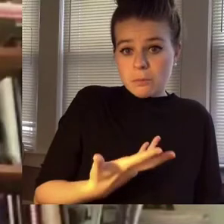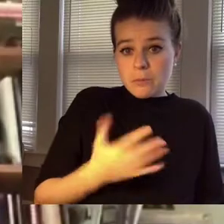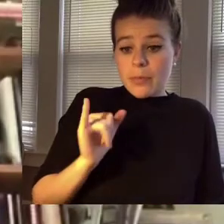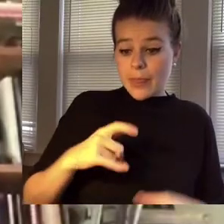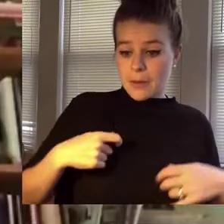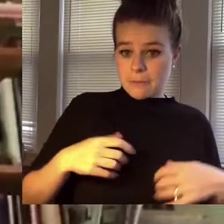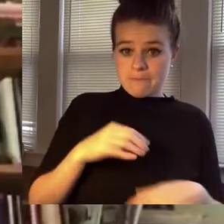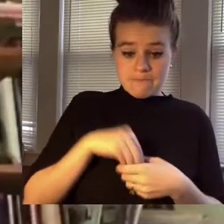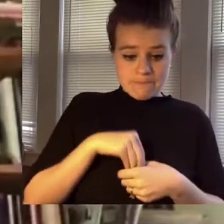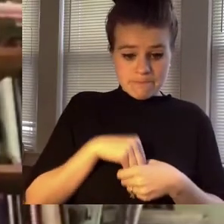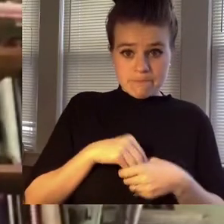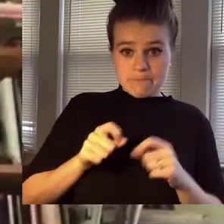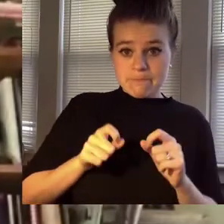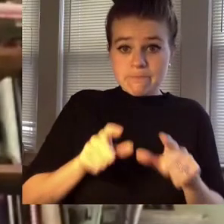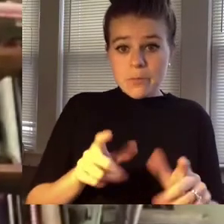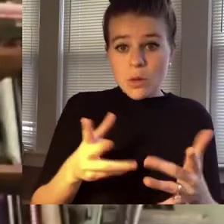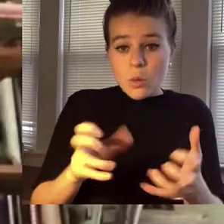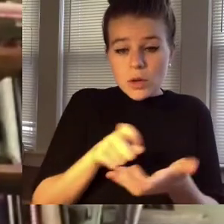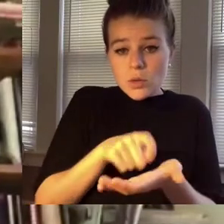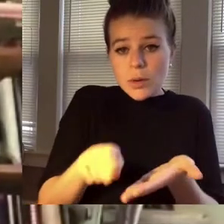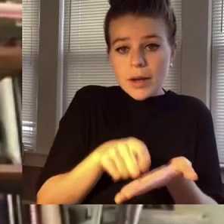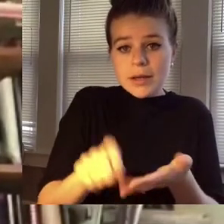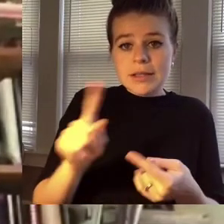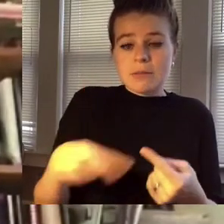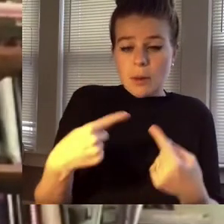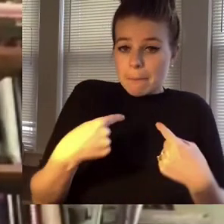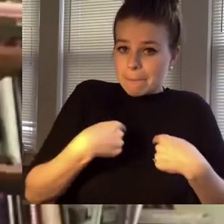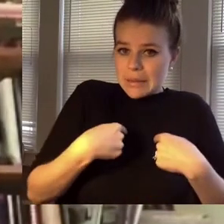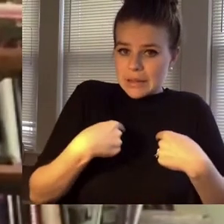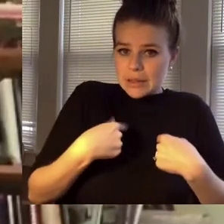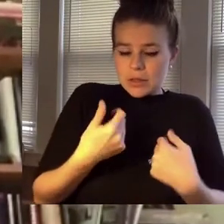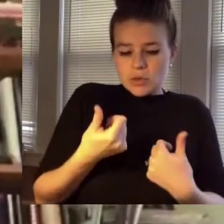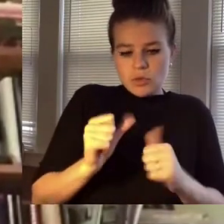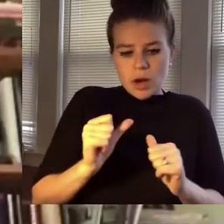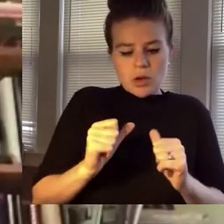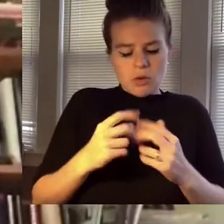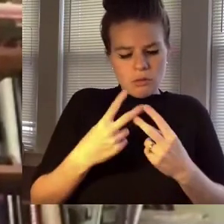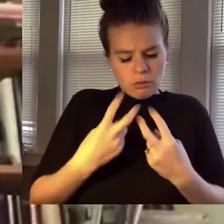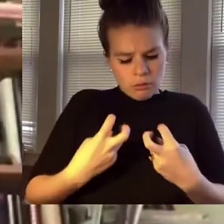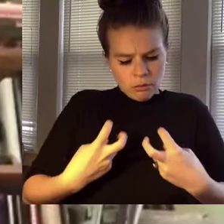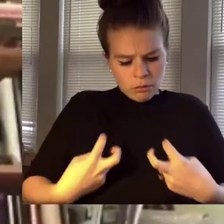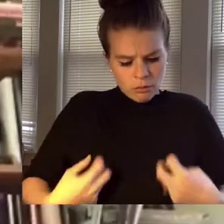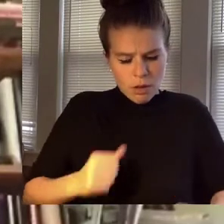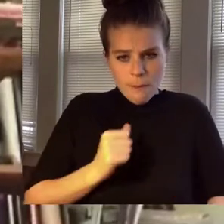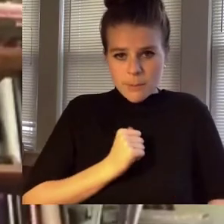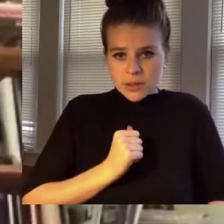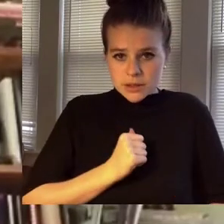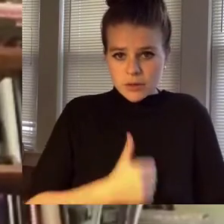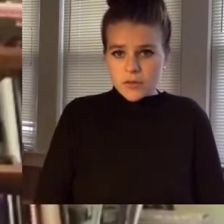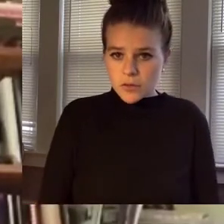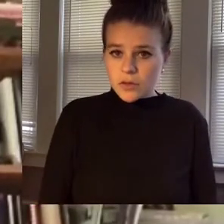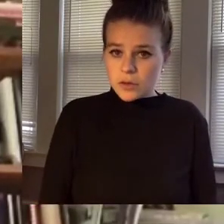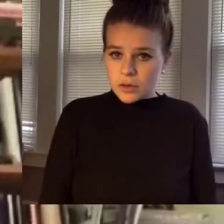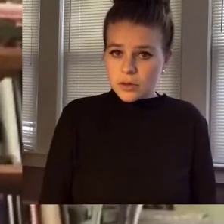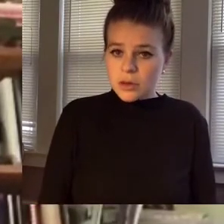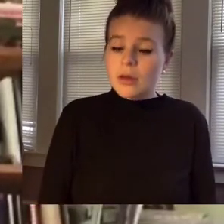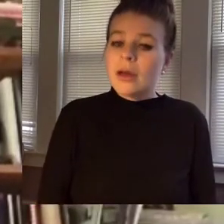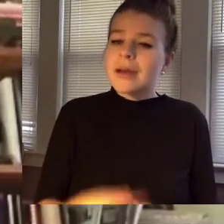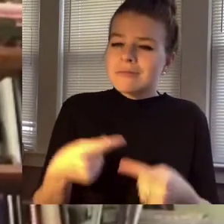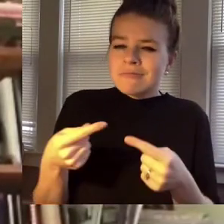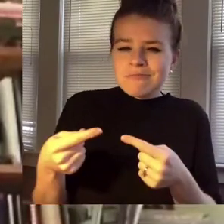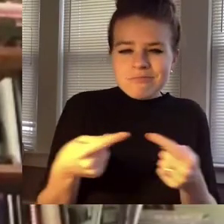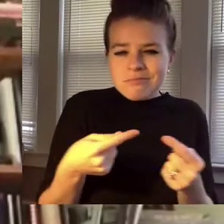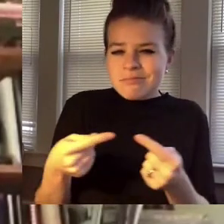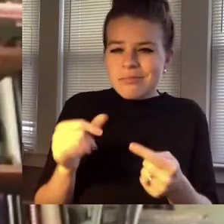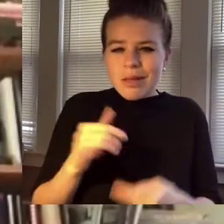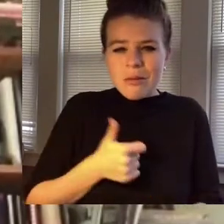it is lyrical. It is about me, the artist, trying to unearth myself, the self. And the tension in this poem lies in